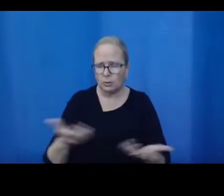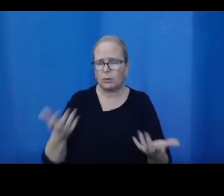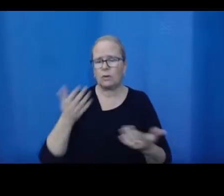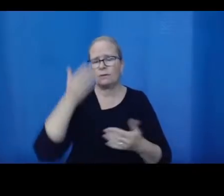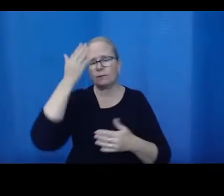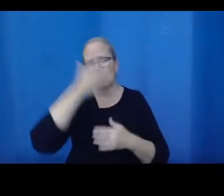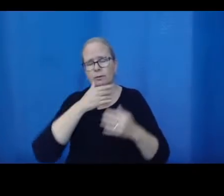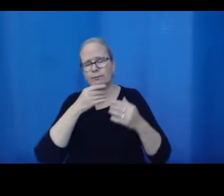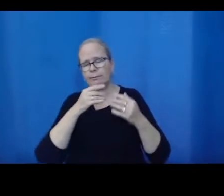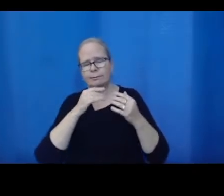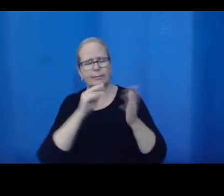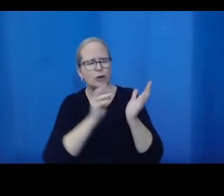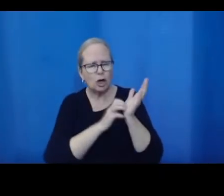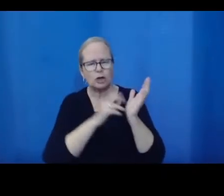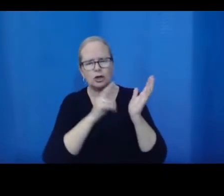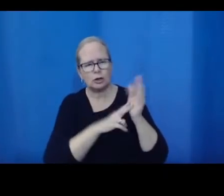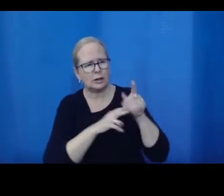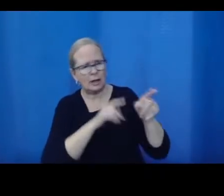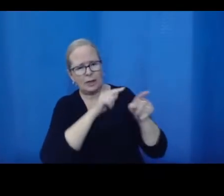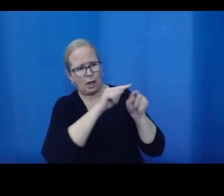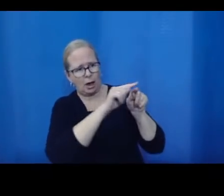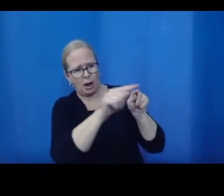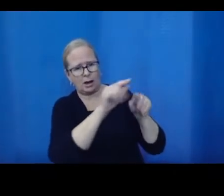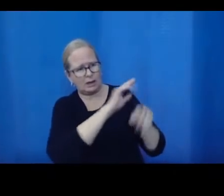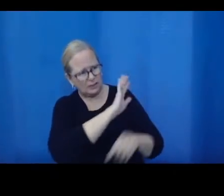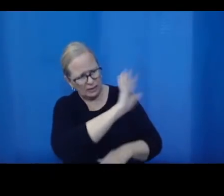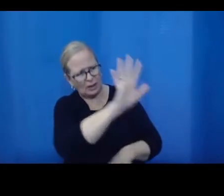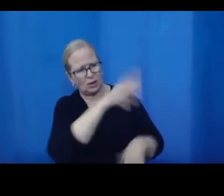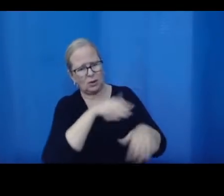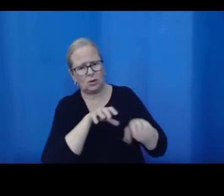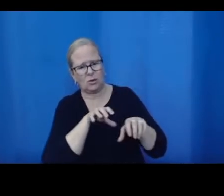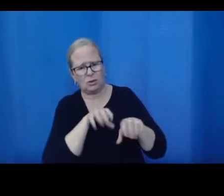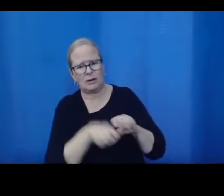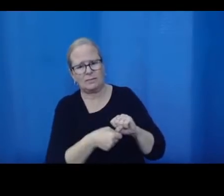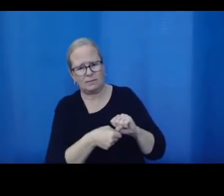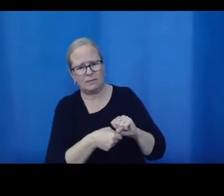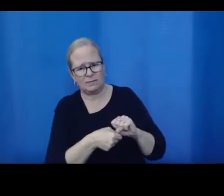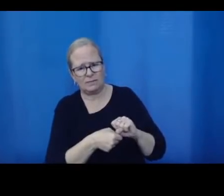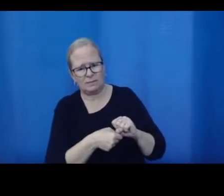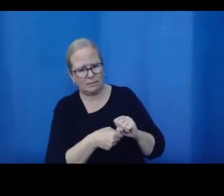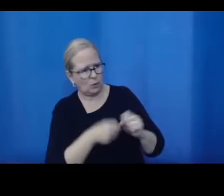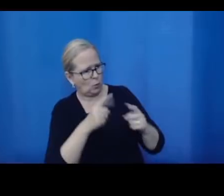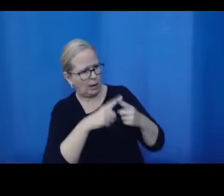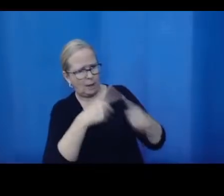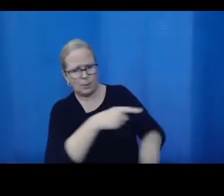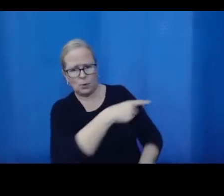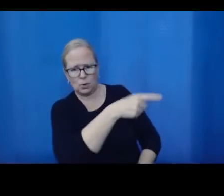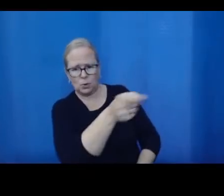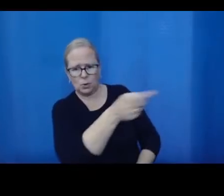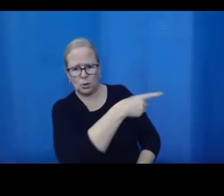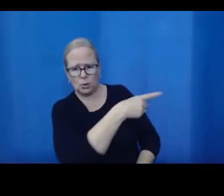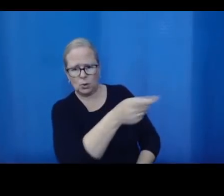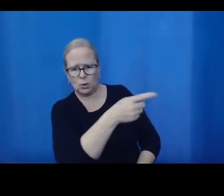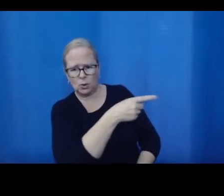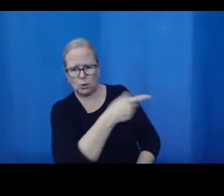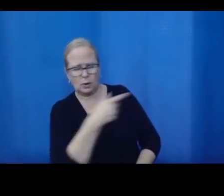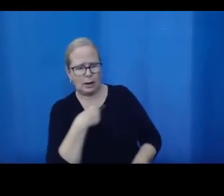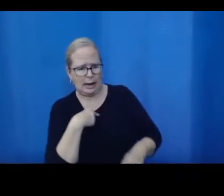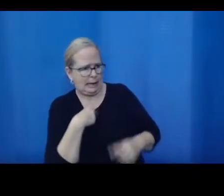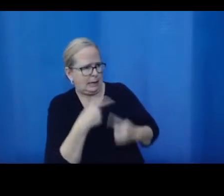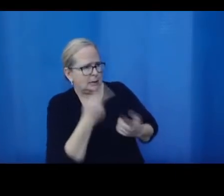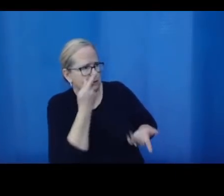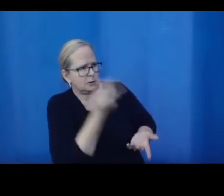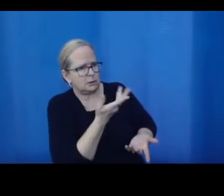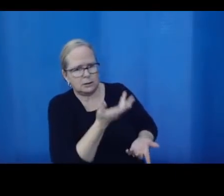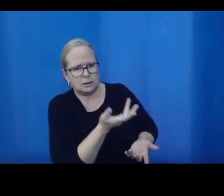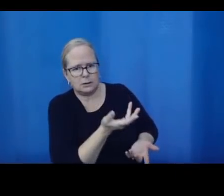happening for them too is they're feeling like they're not witnessed. We can't see in there, it's confidential. We don't know how bad it is, how terrible it is visually